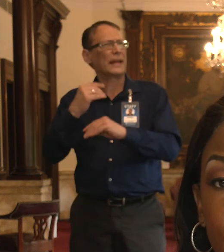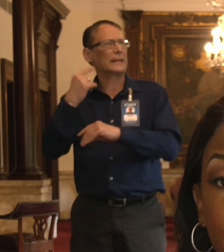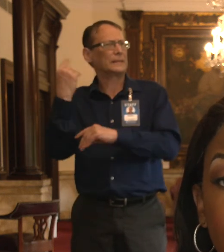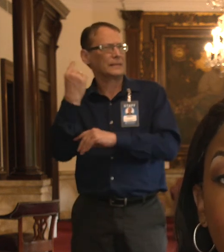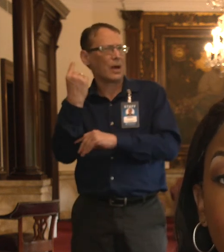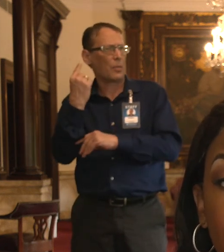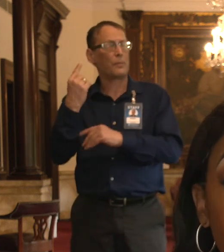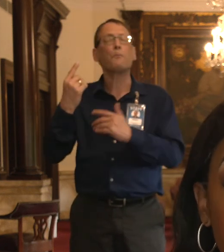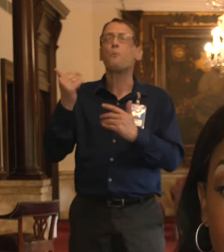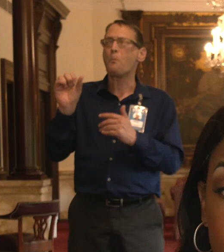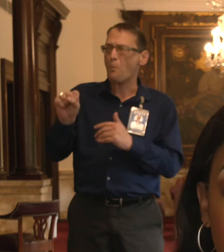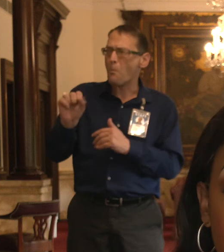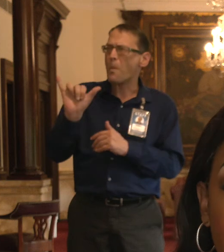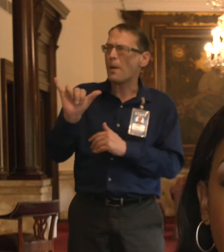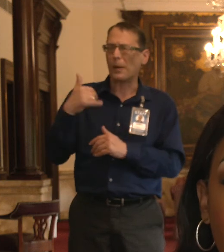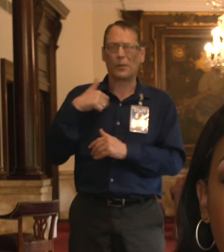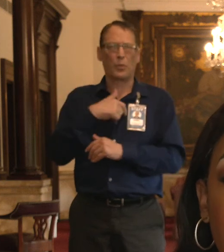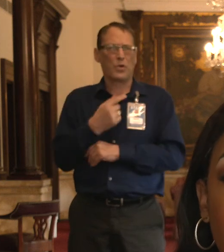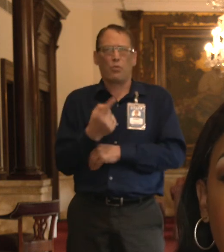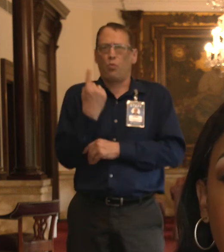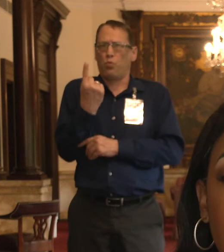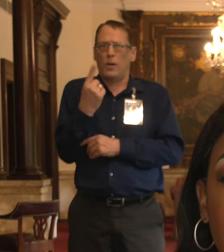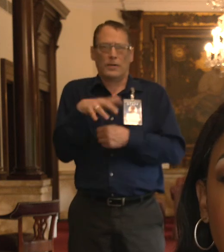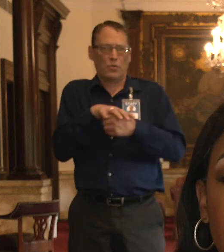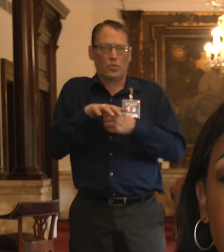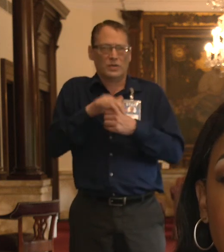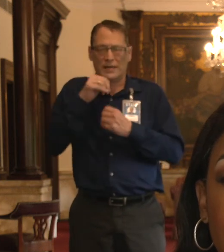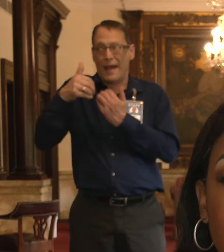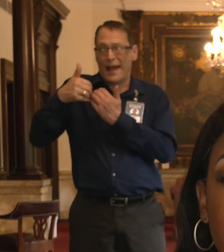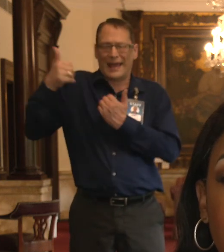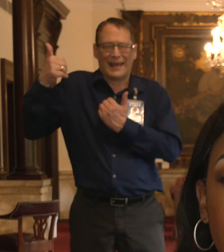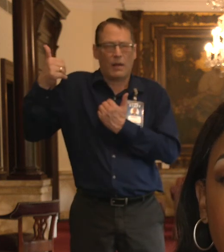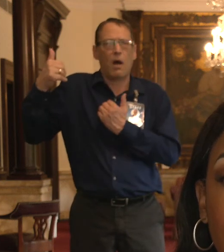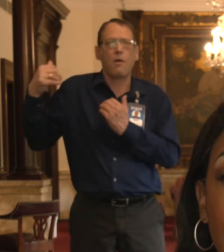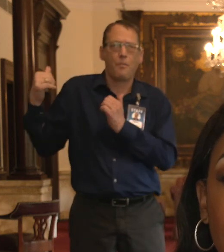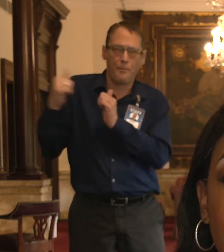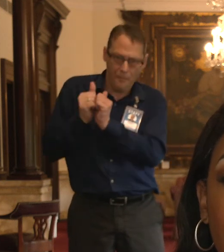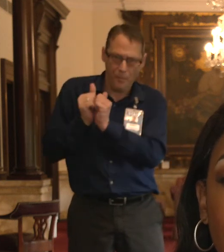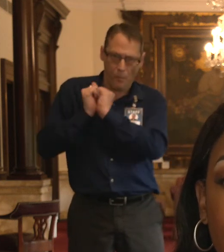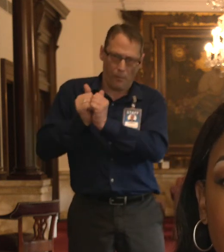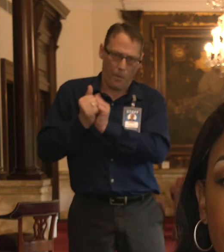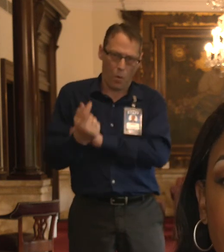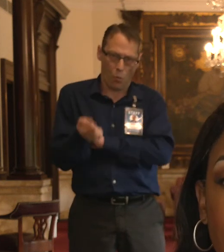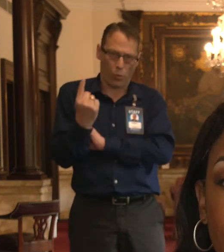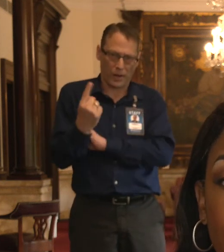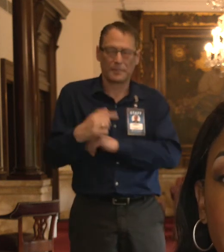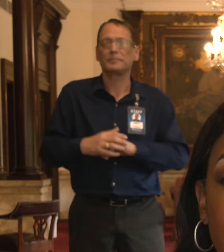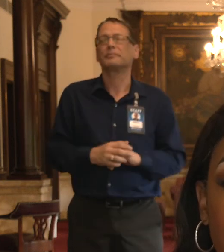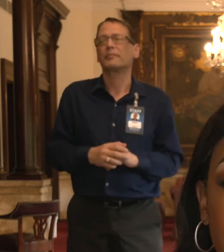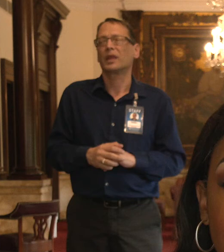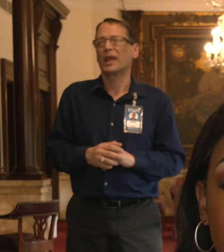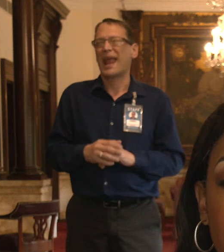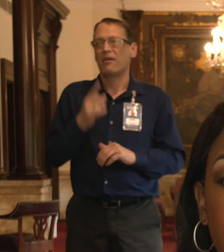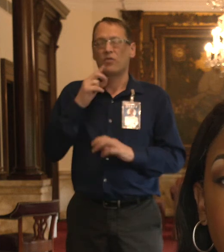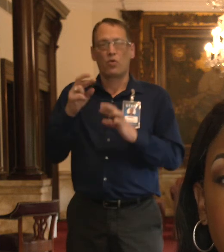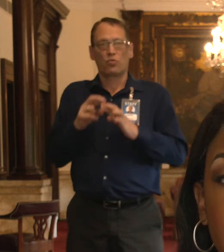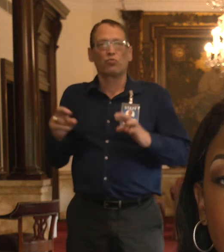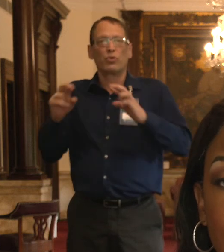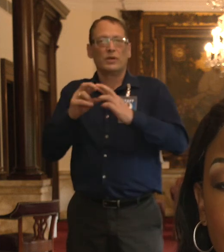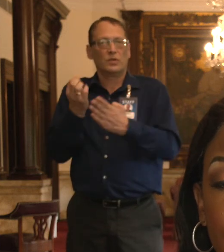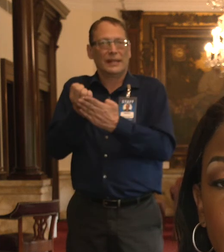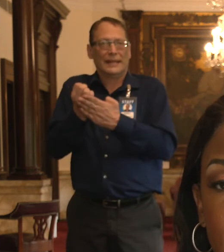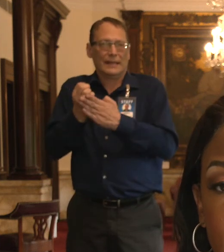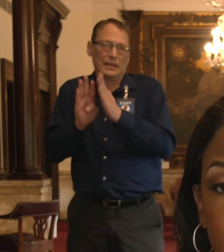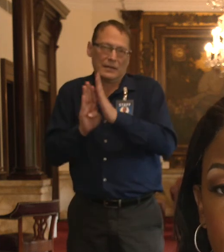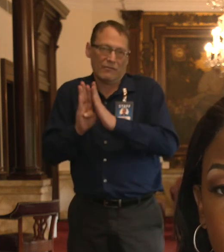that we are one region, and we'll make sure that we're aligning our efforts for regional economic development,